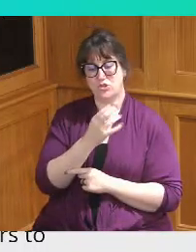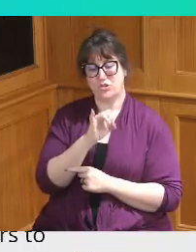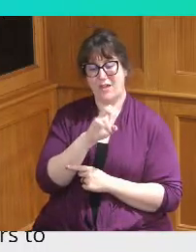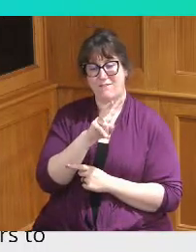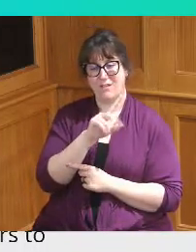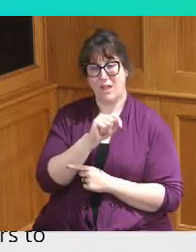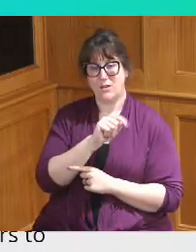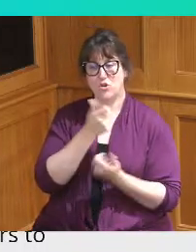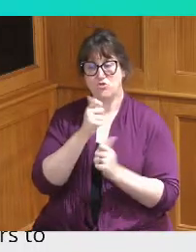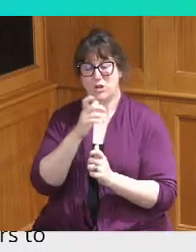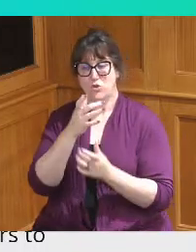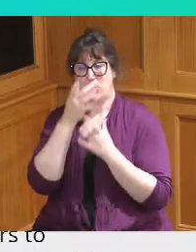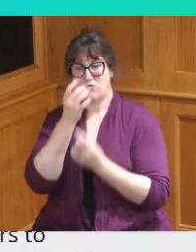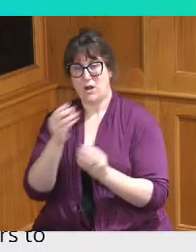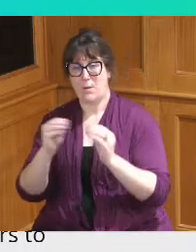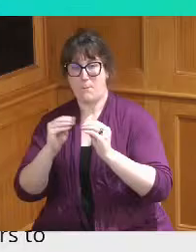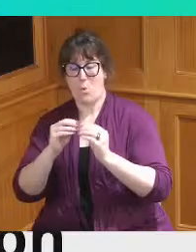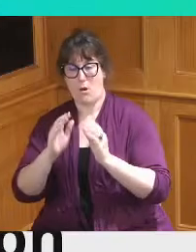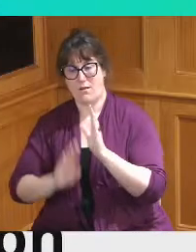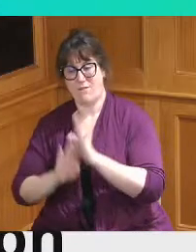site.